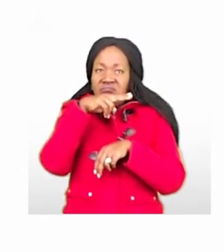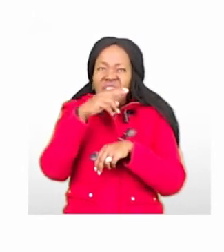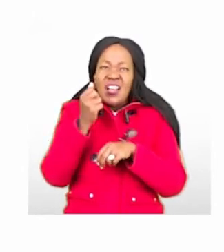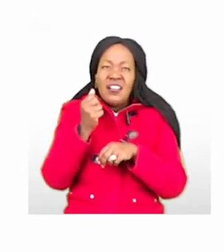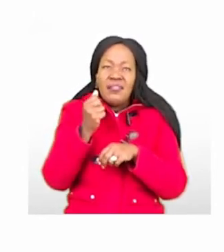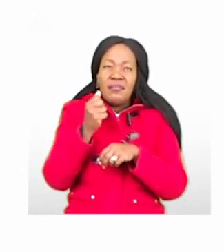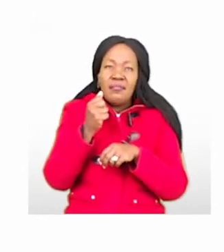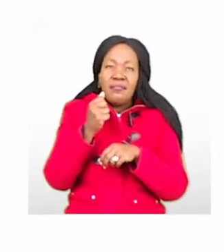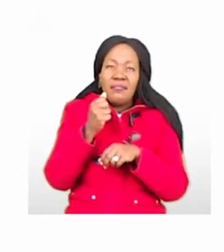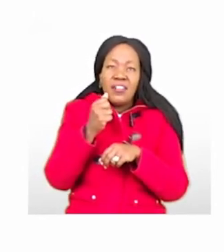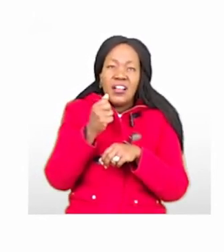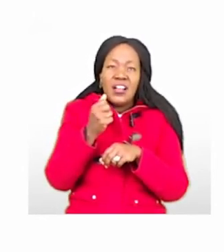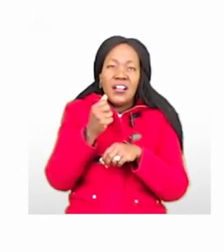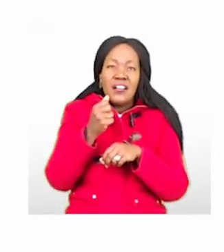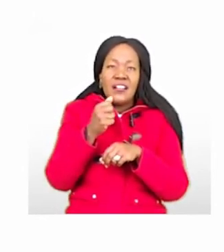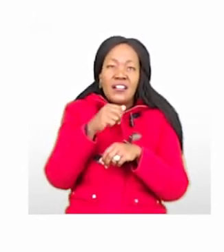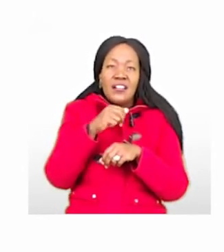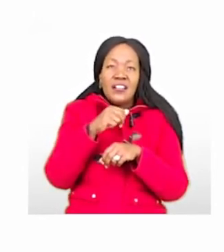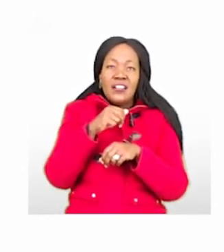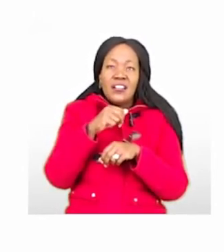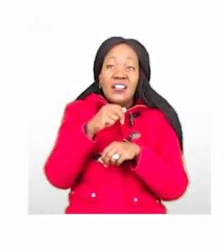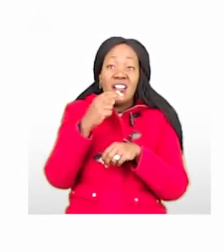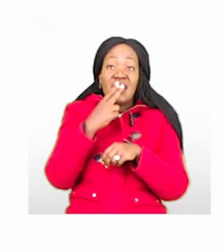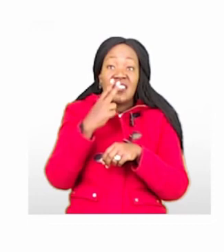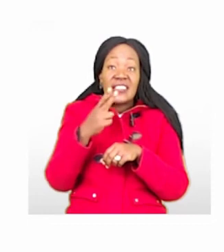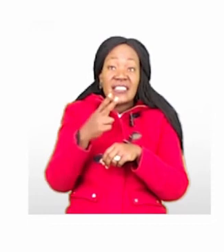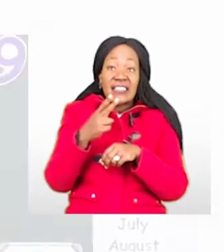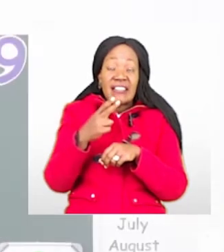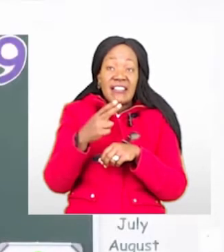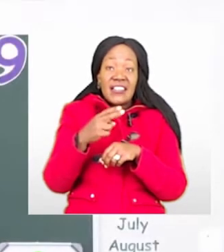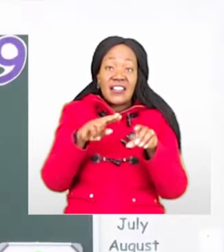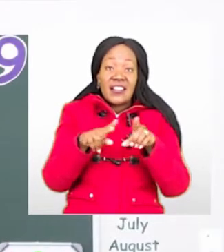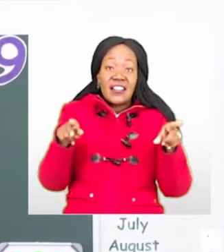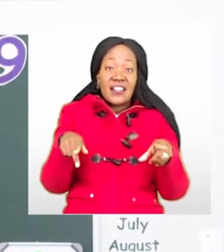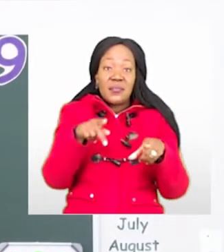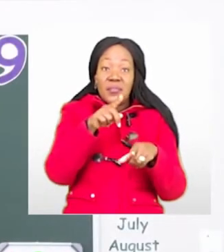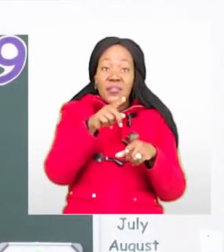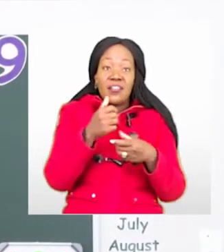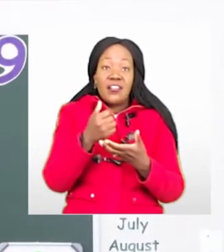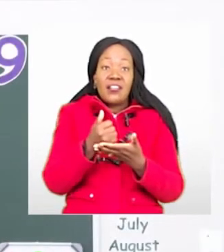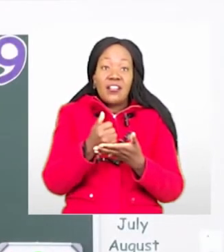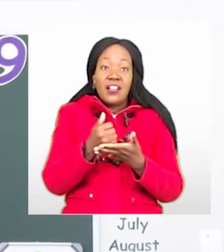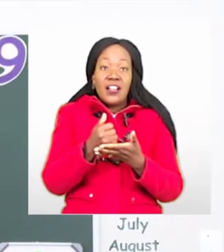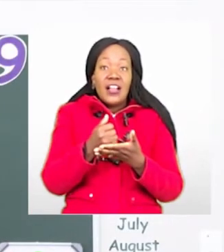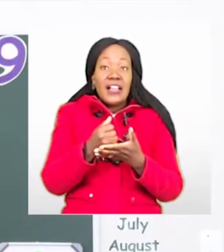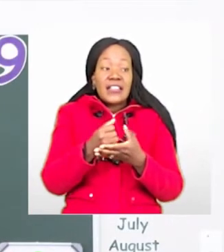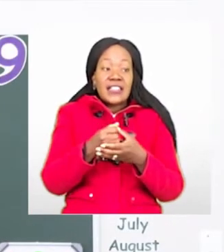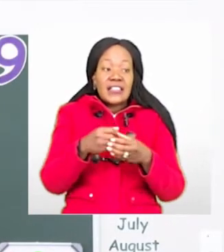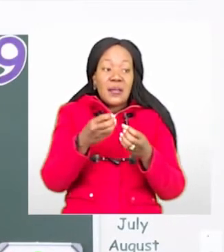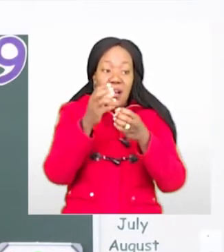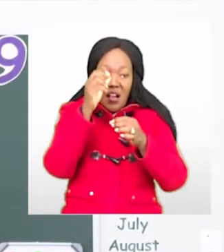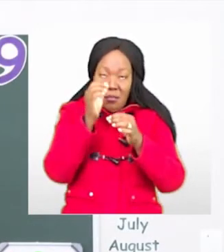Goose with me here, seated right next to me. Mother Goose has laid some